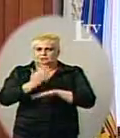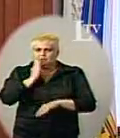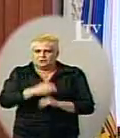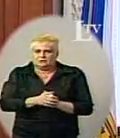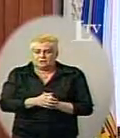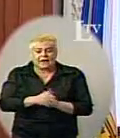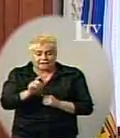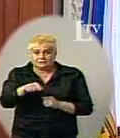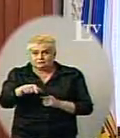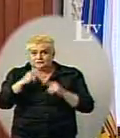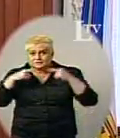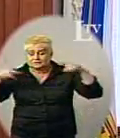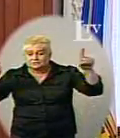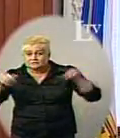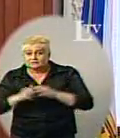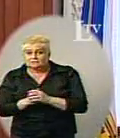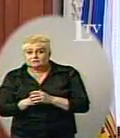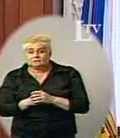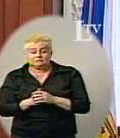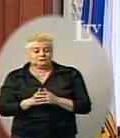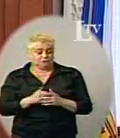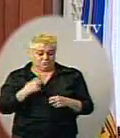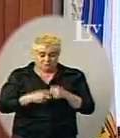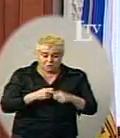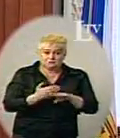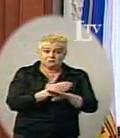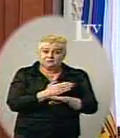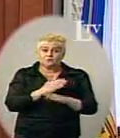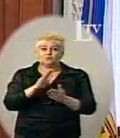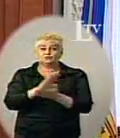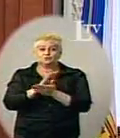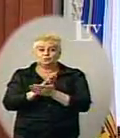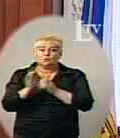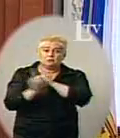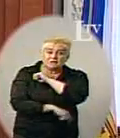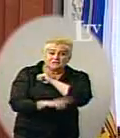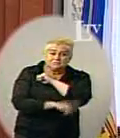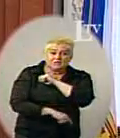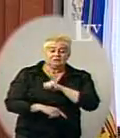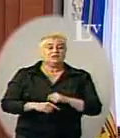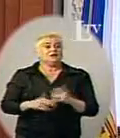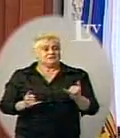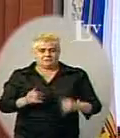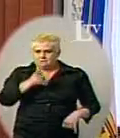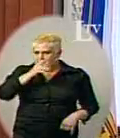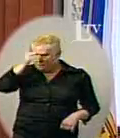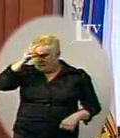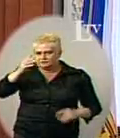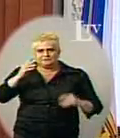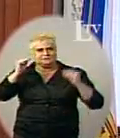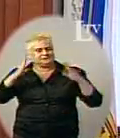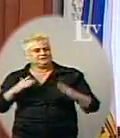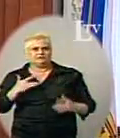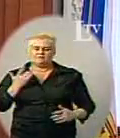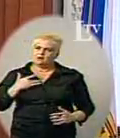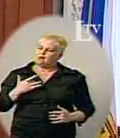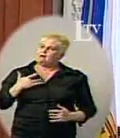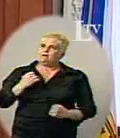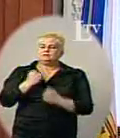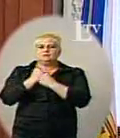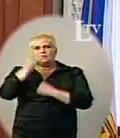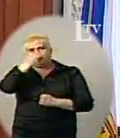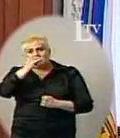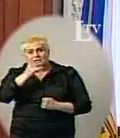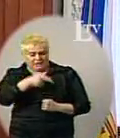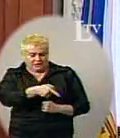is available, discipline problems have declined, teachers and parents feel more supported, and student test